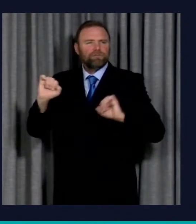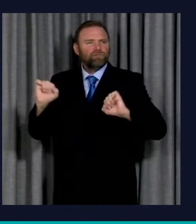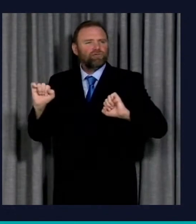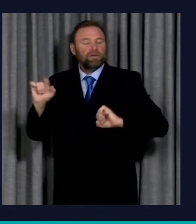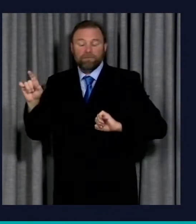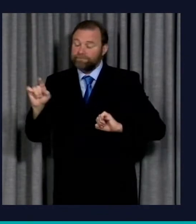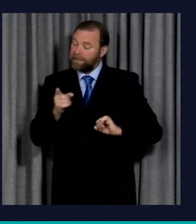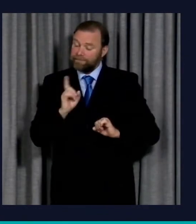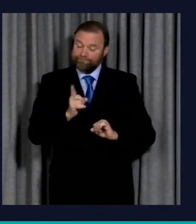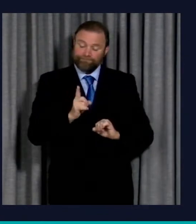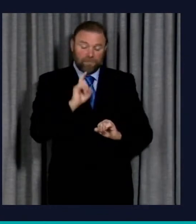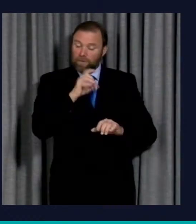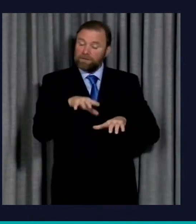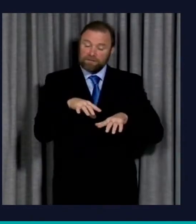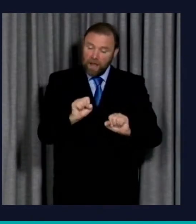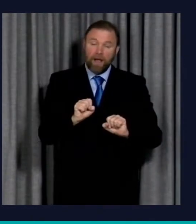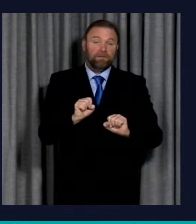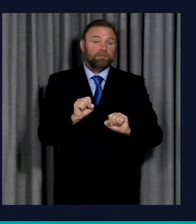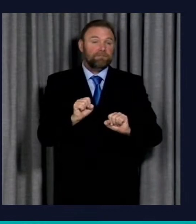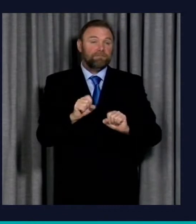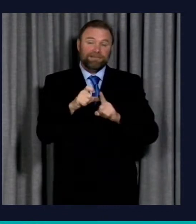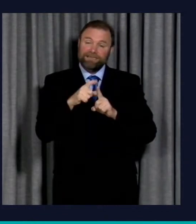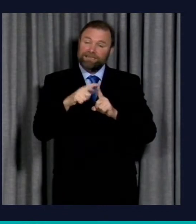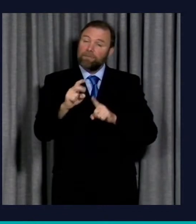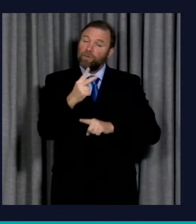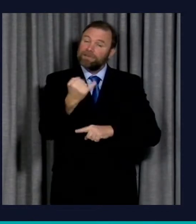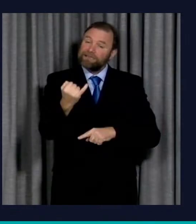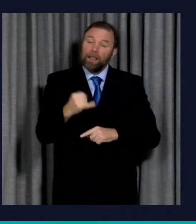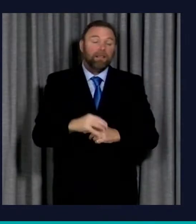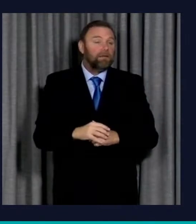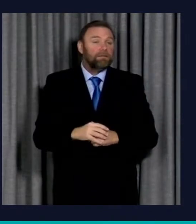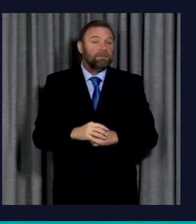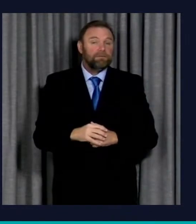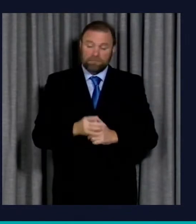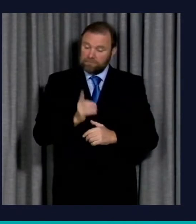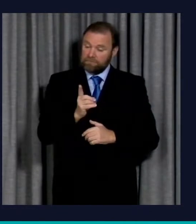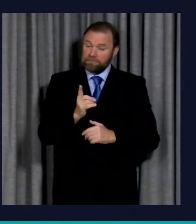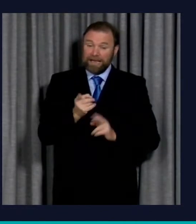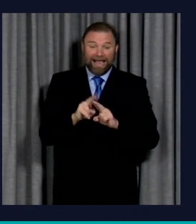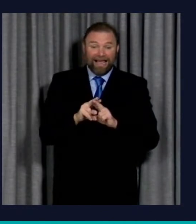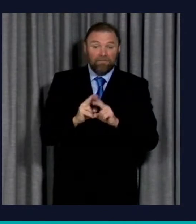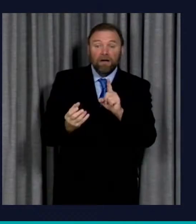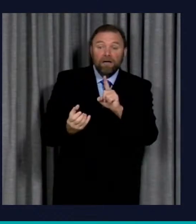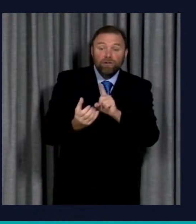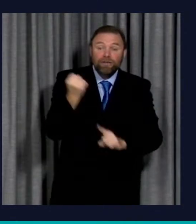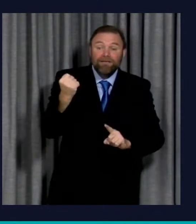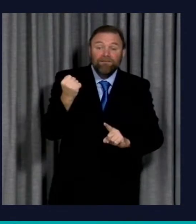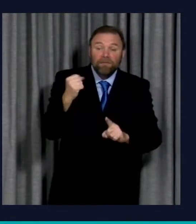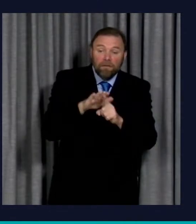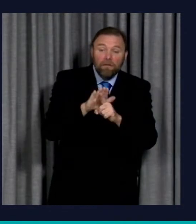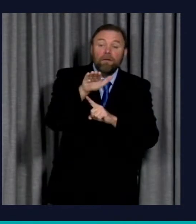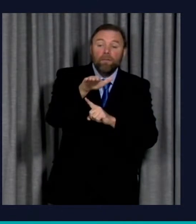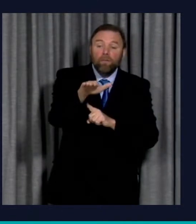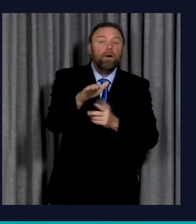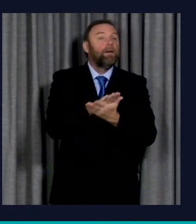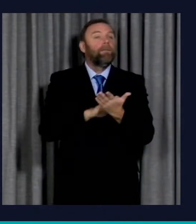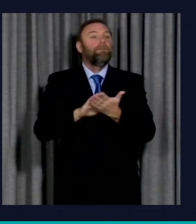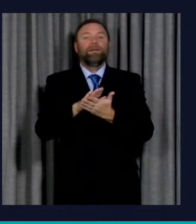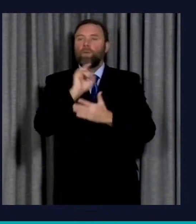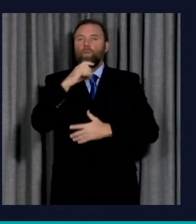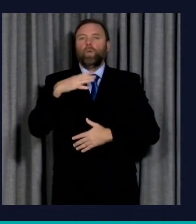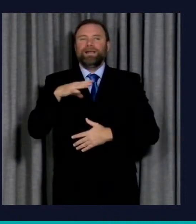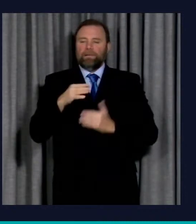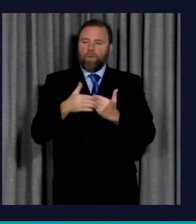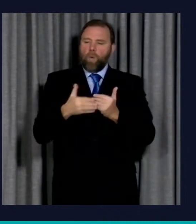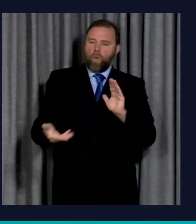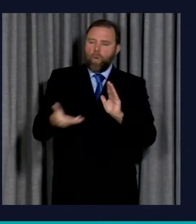in straight after Christmas. And if they have the intended effect, it mitigates the risk that we will need to do more.